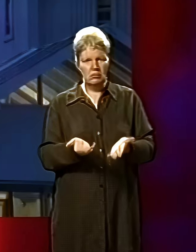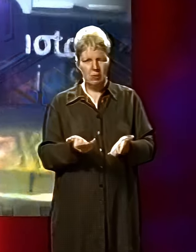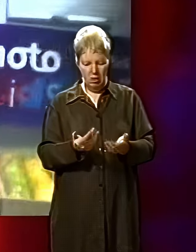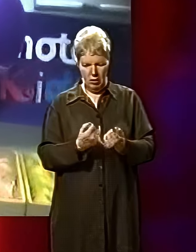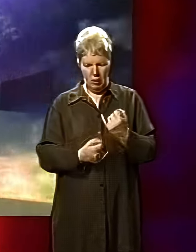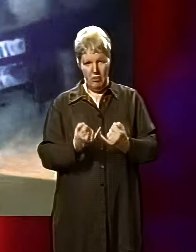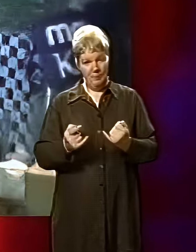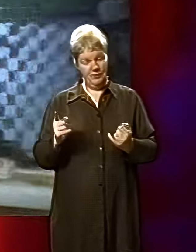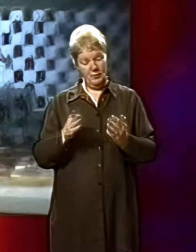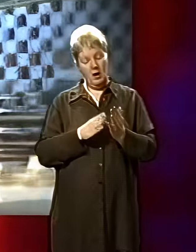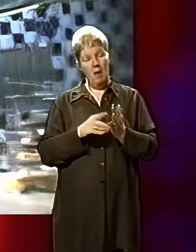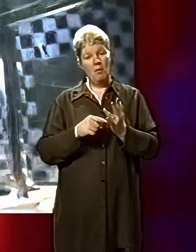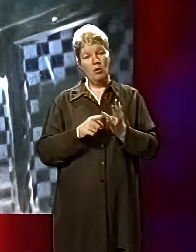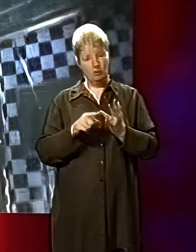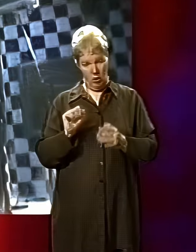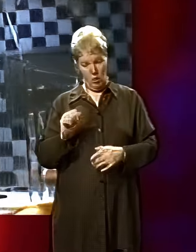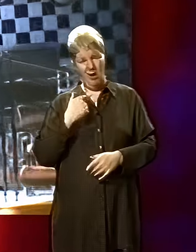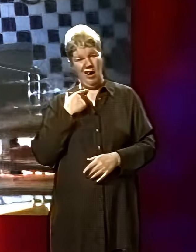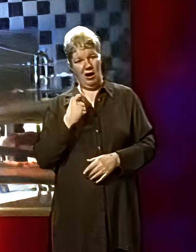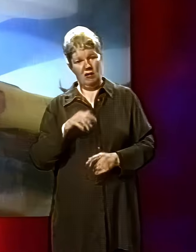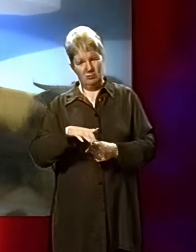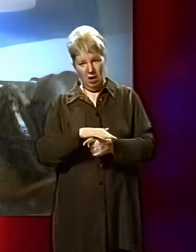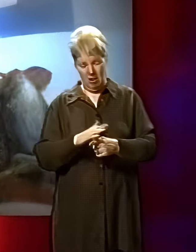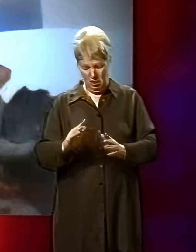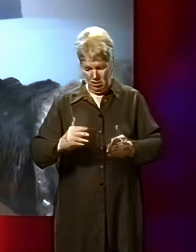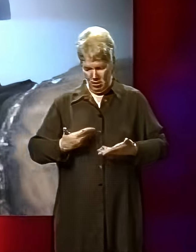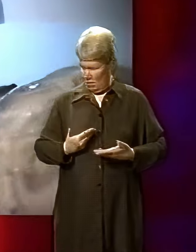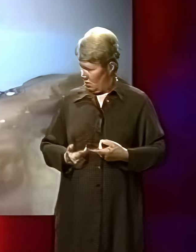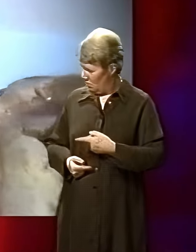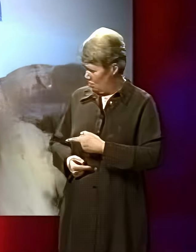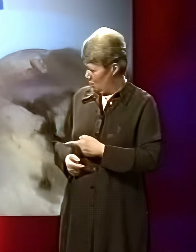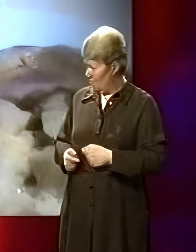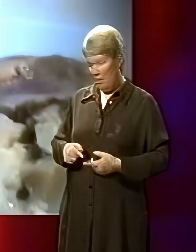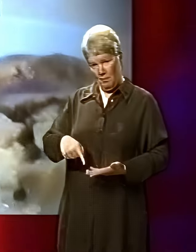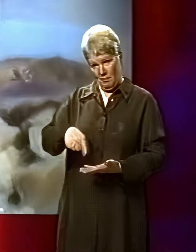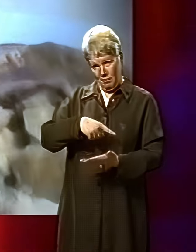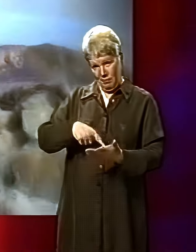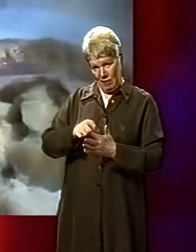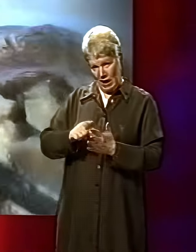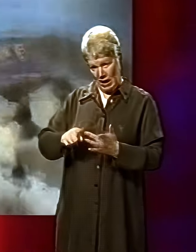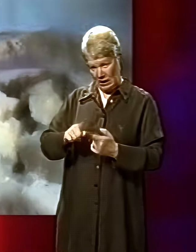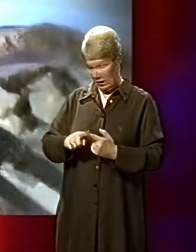At the Moto Lancaster services, we were served this plate of pie,